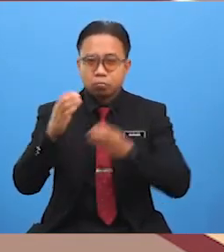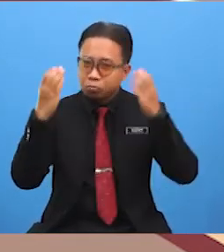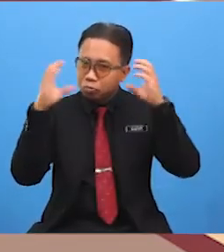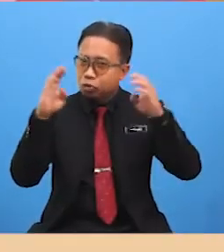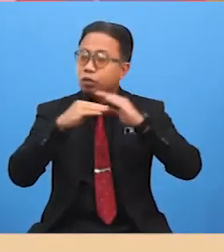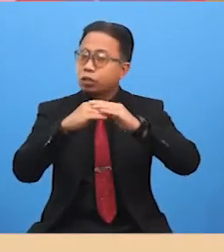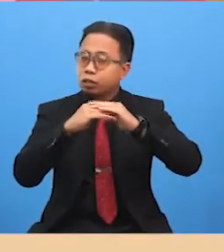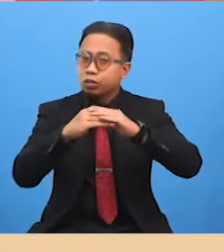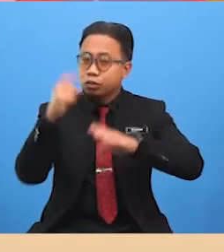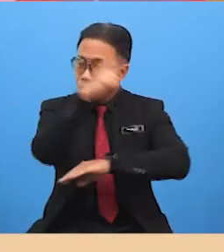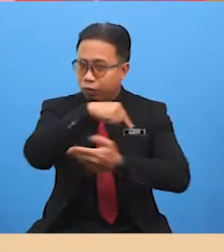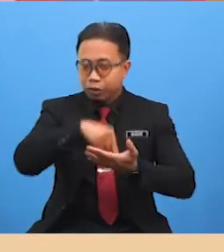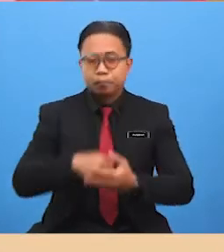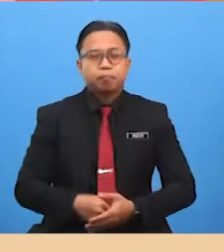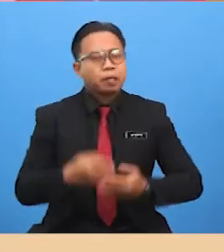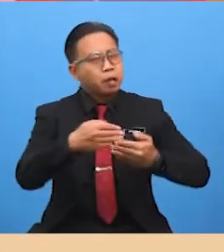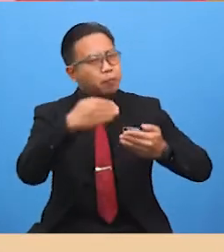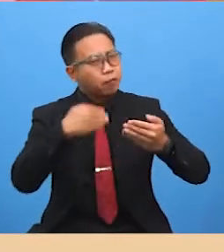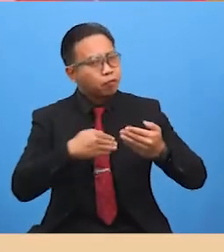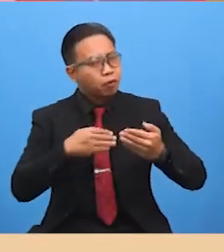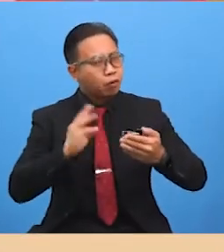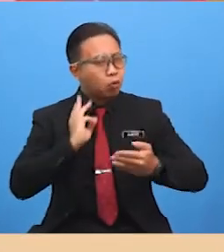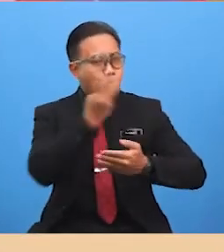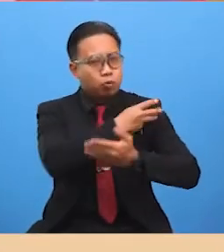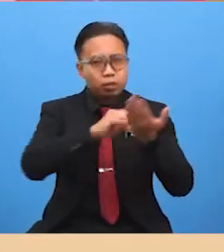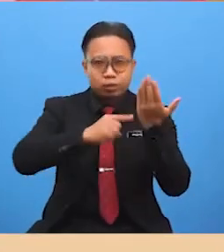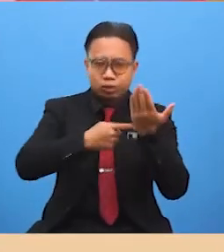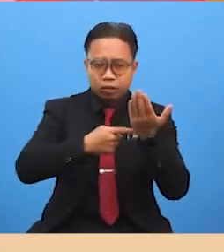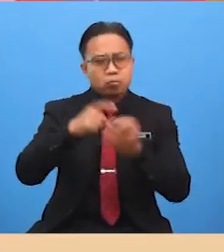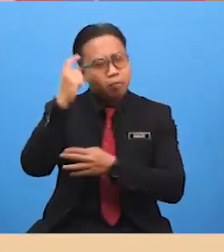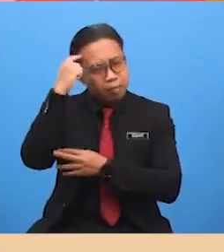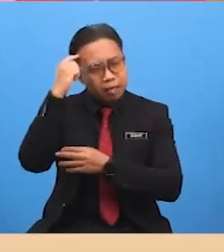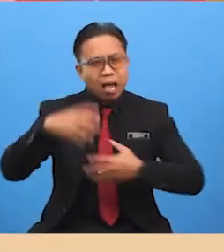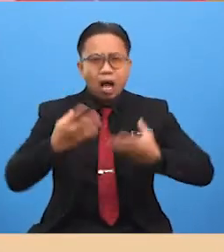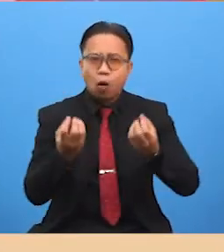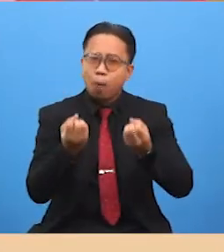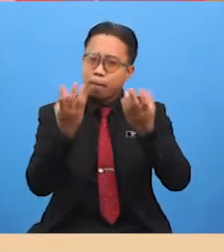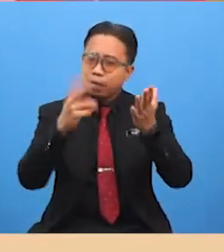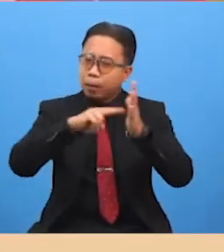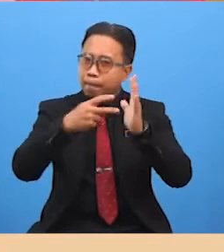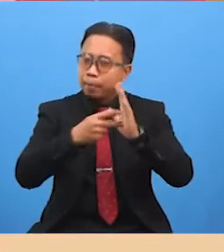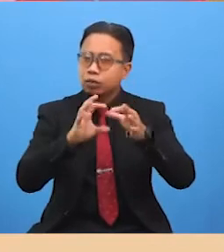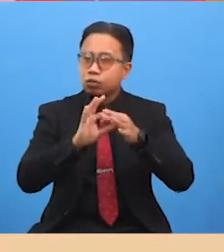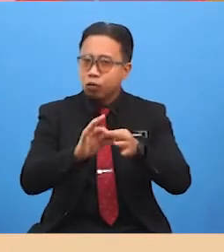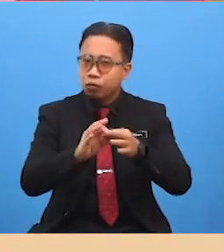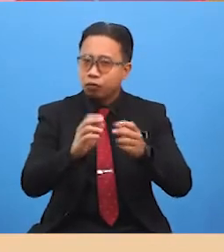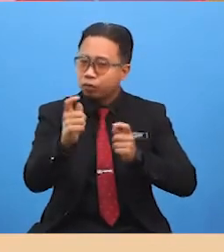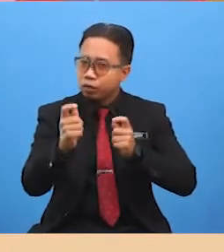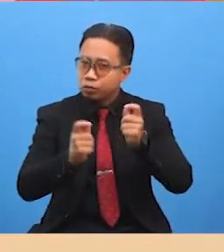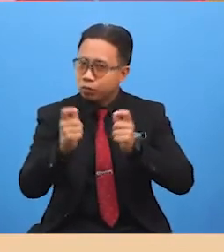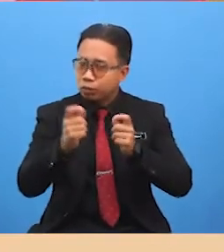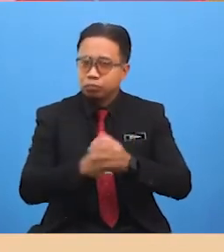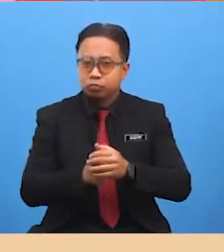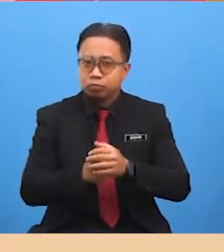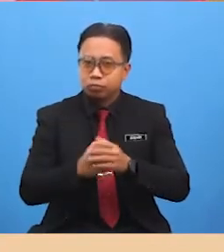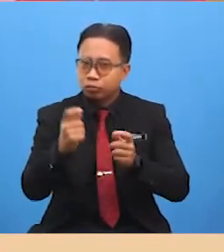today. So, before we begin, try to think, how many different means of transport do you know of?